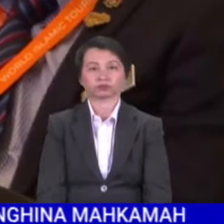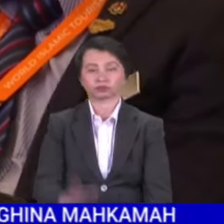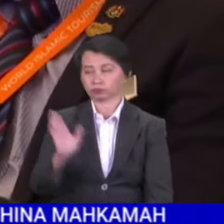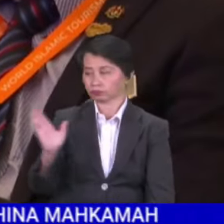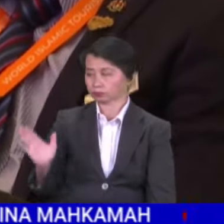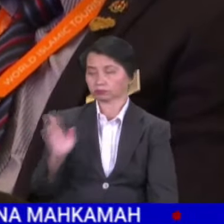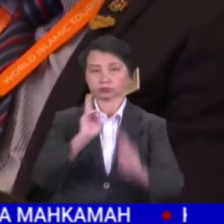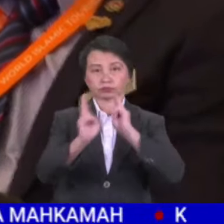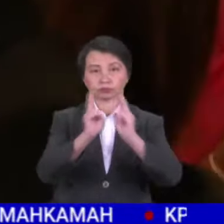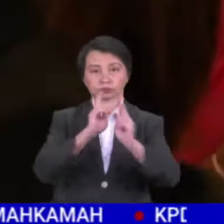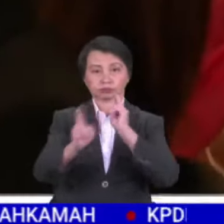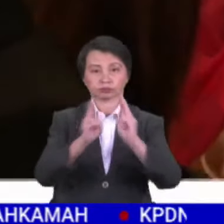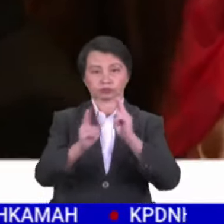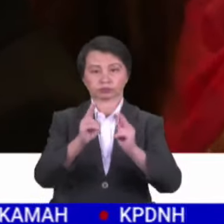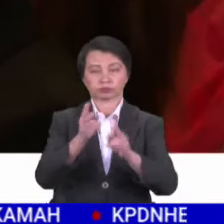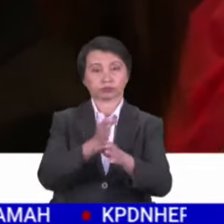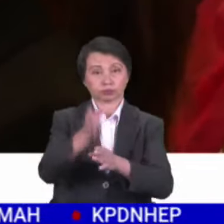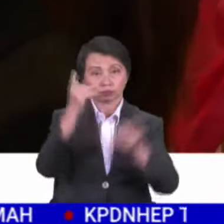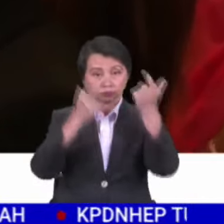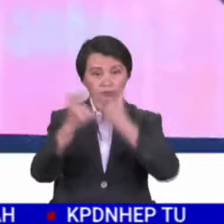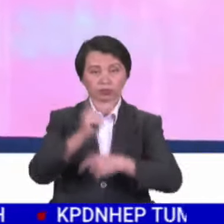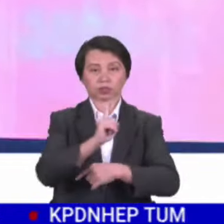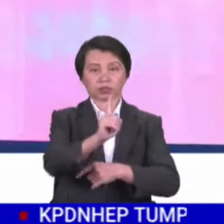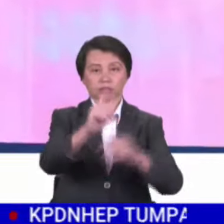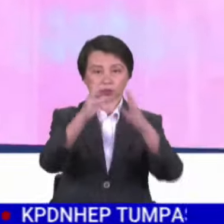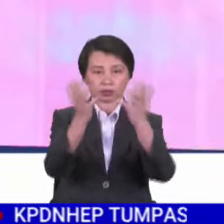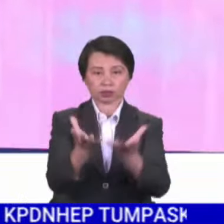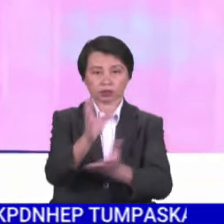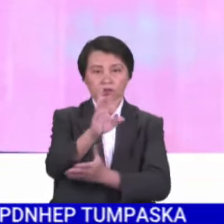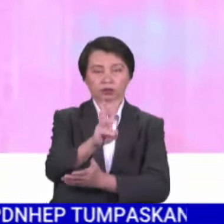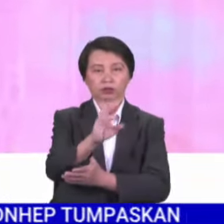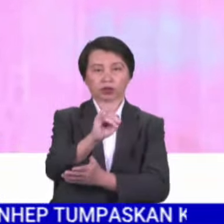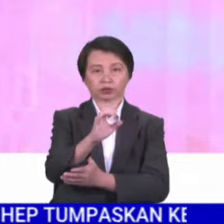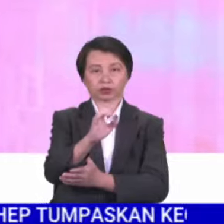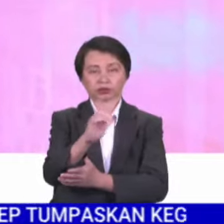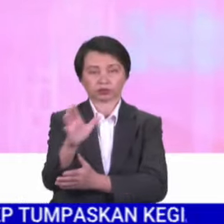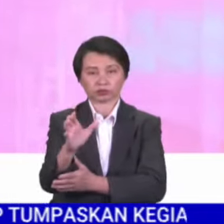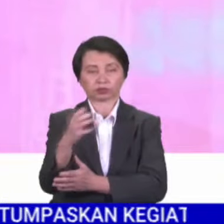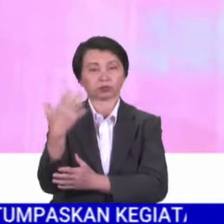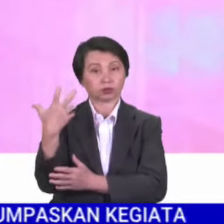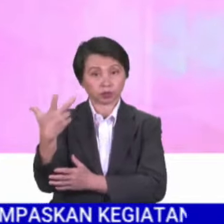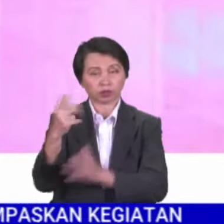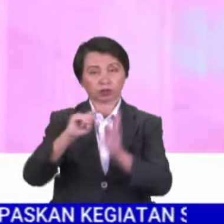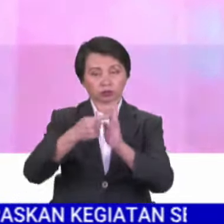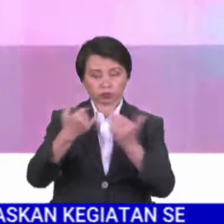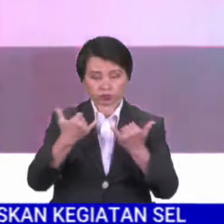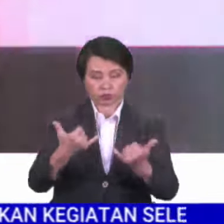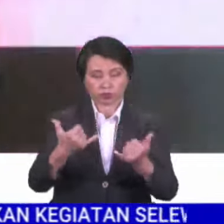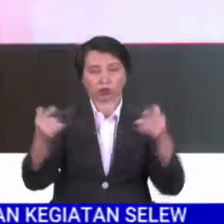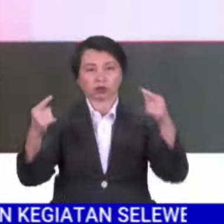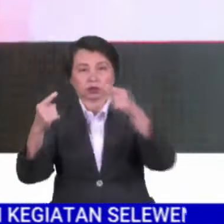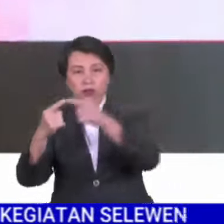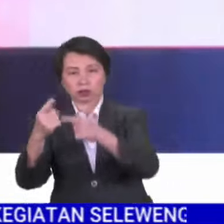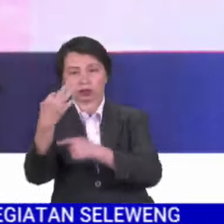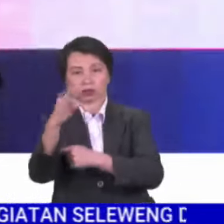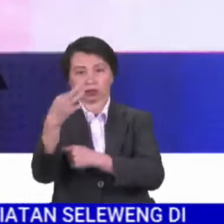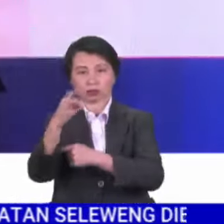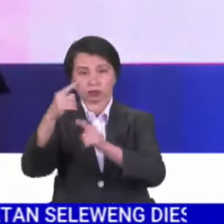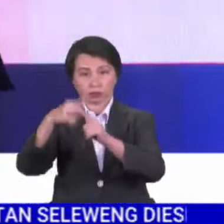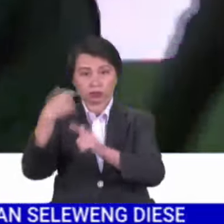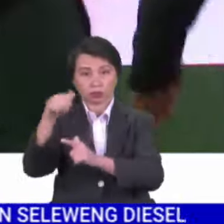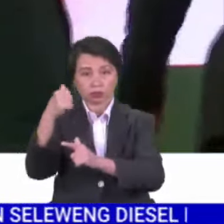Beliau berucap pada Persidangan Pelancongan Islam Dunia WITC kali ketiga yang bermula hari ini sehingga 19